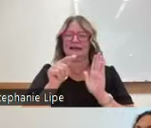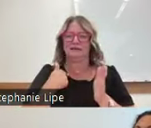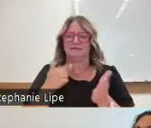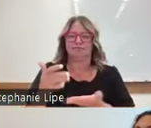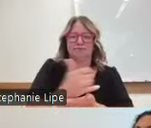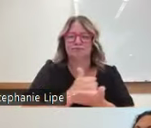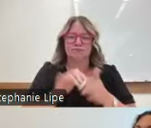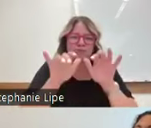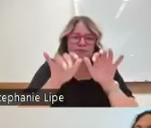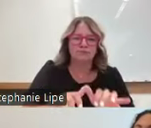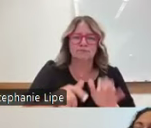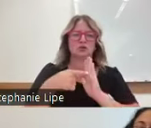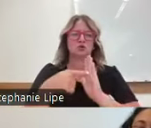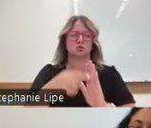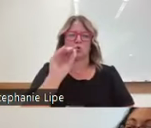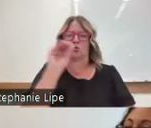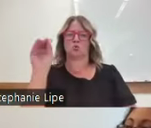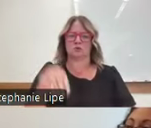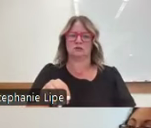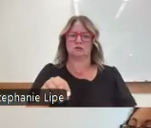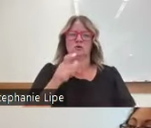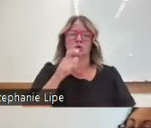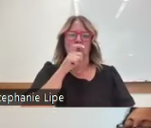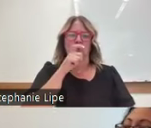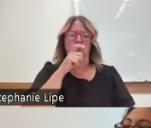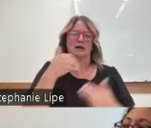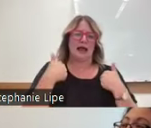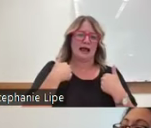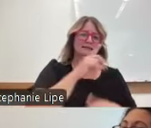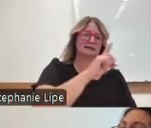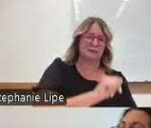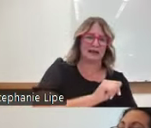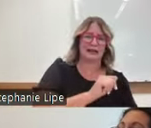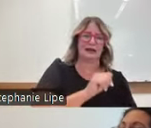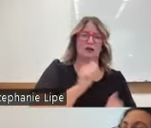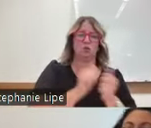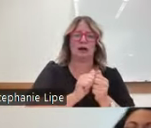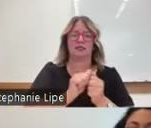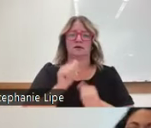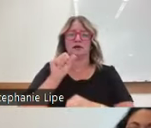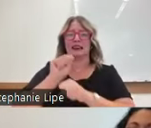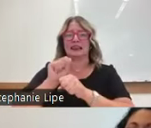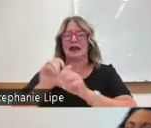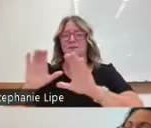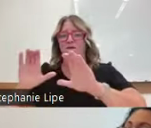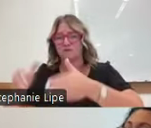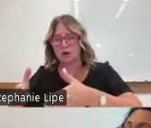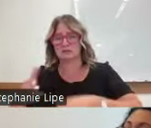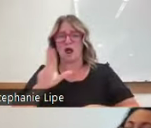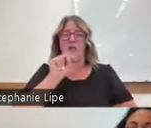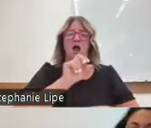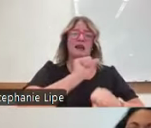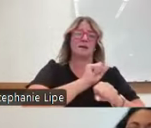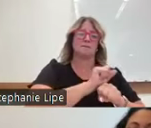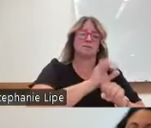Disability Policy. I have collected this information to add here. These percentages show individuals with